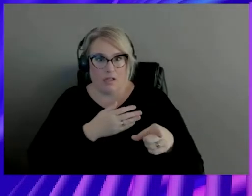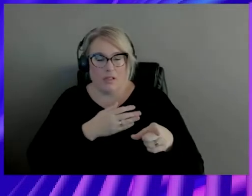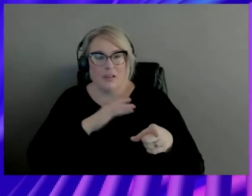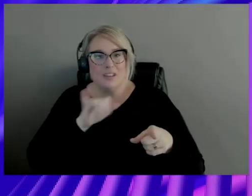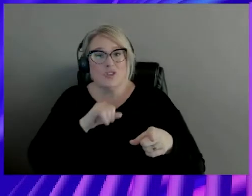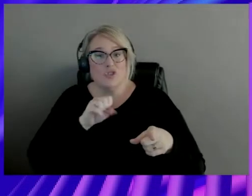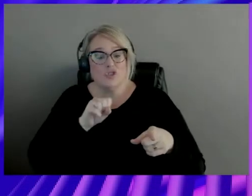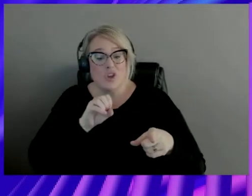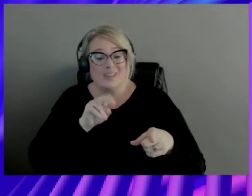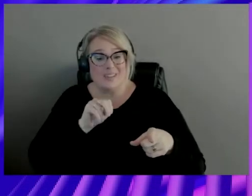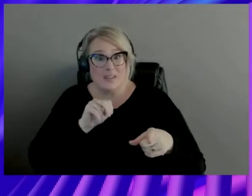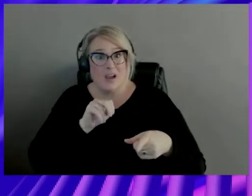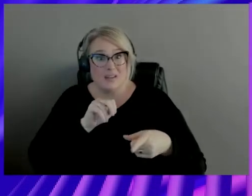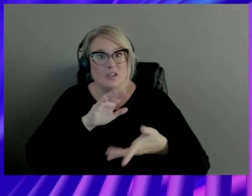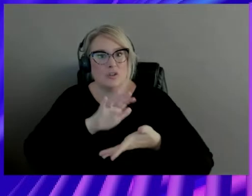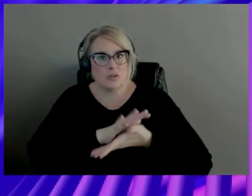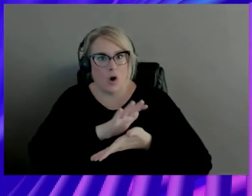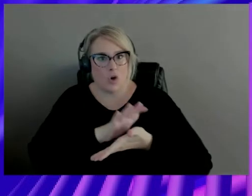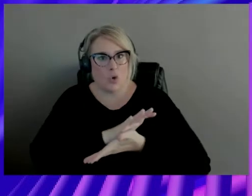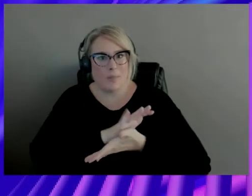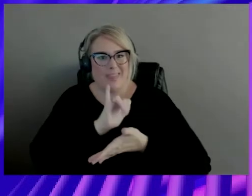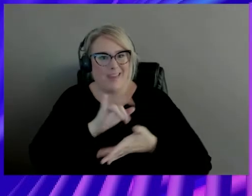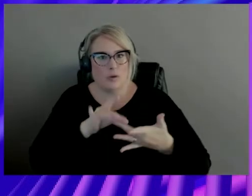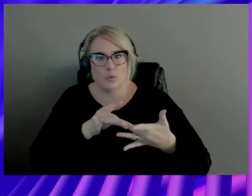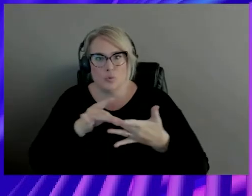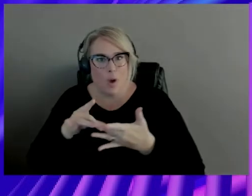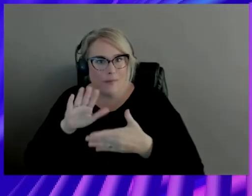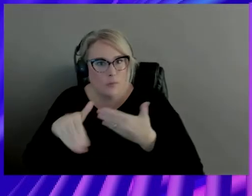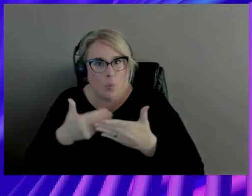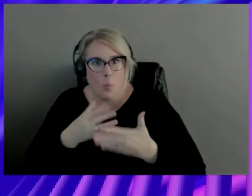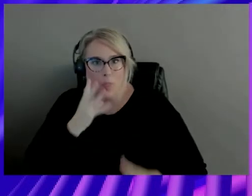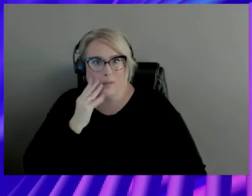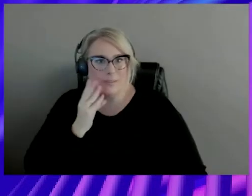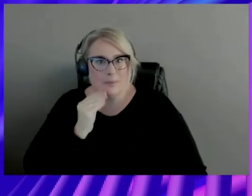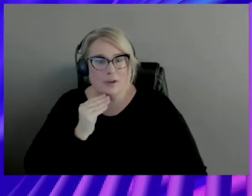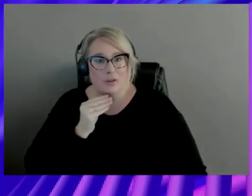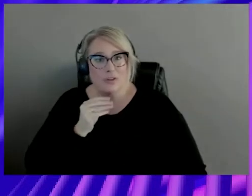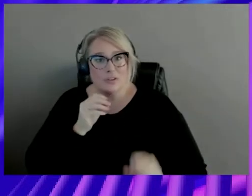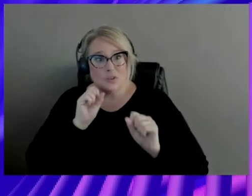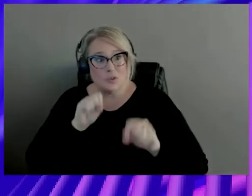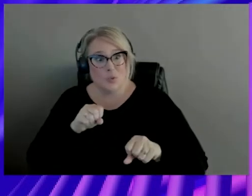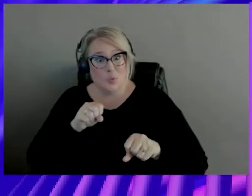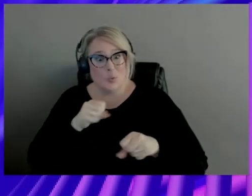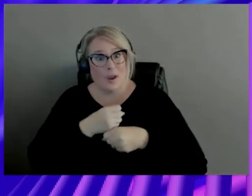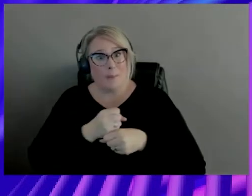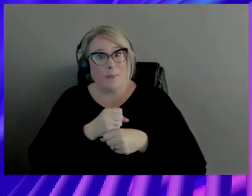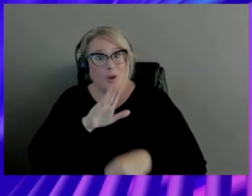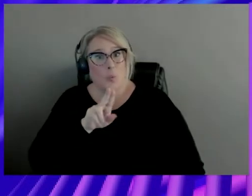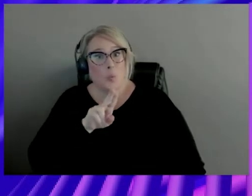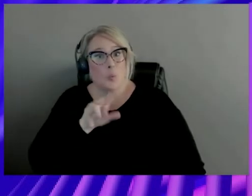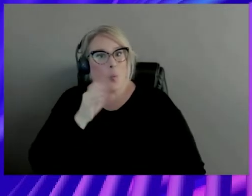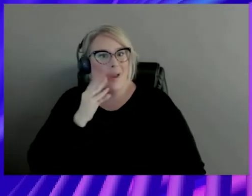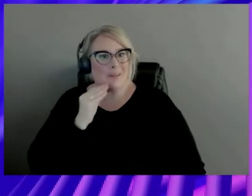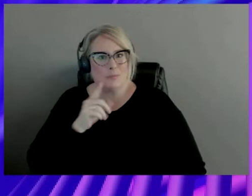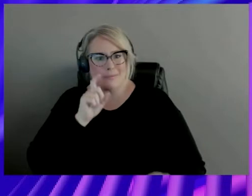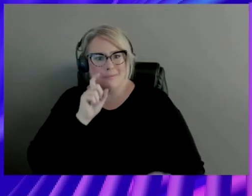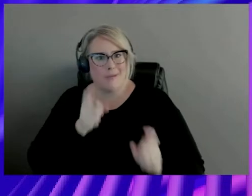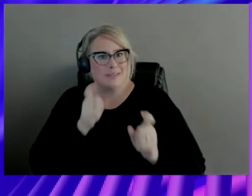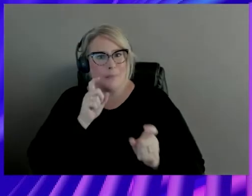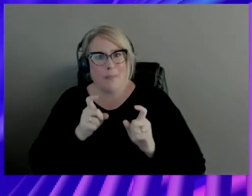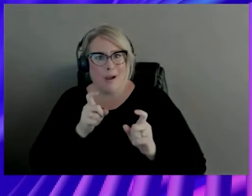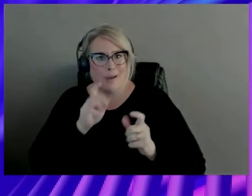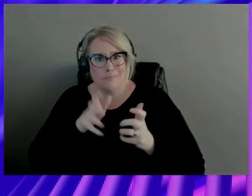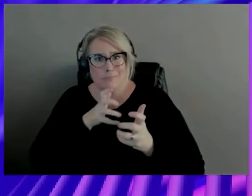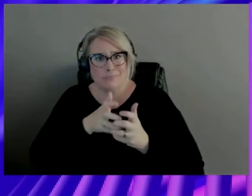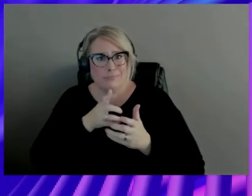that basically drives that whole UI experience. This is where I'm saying you can make that UI experience, customize it any way you want, because you